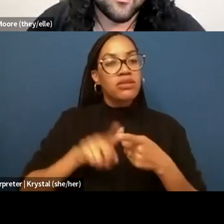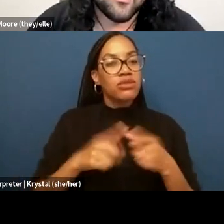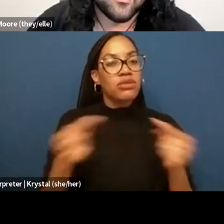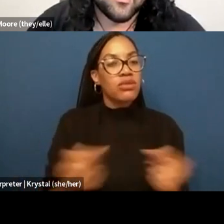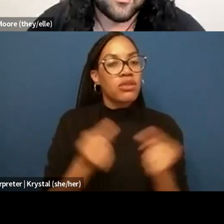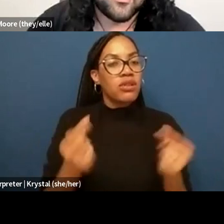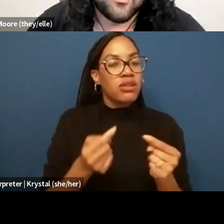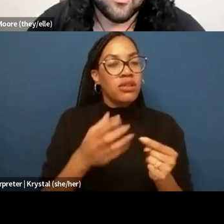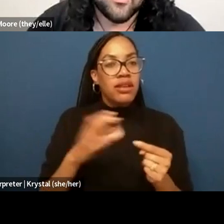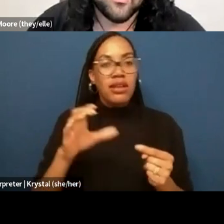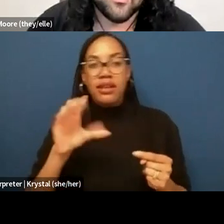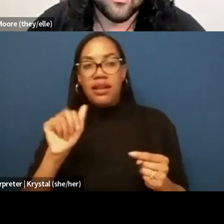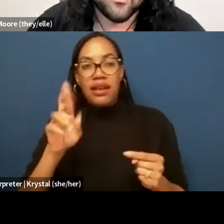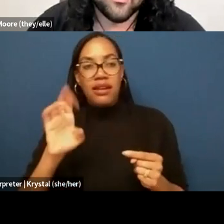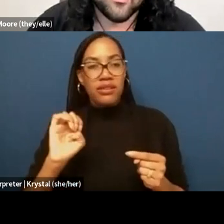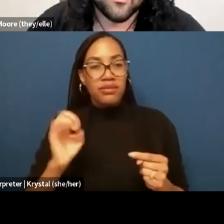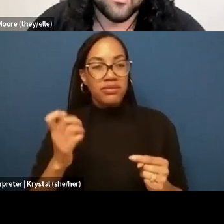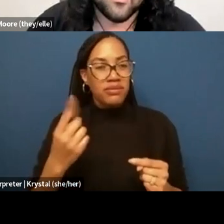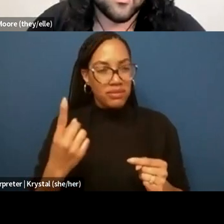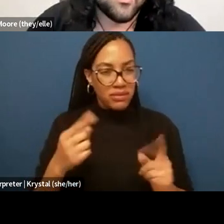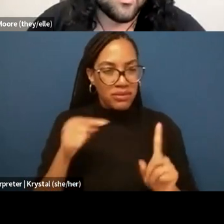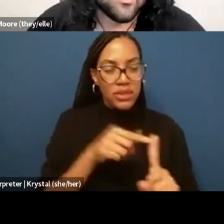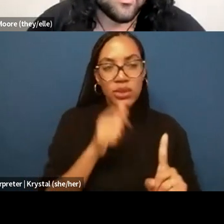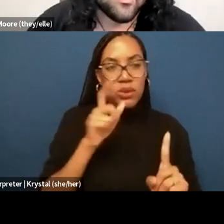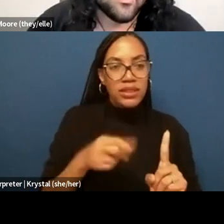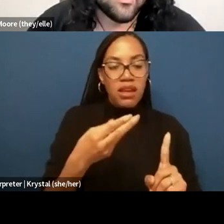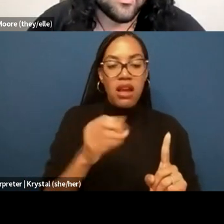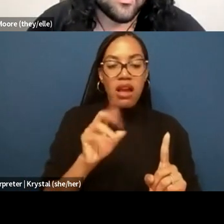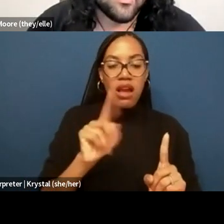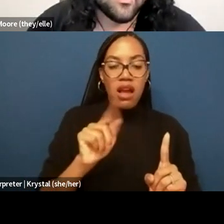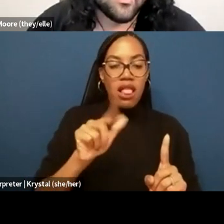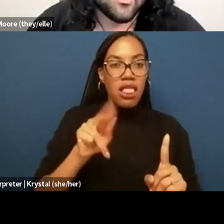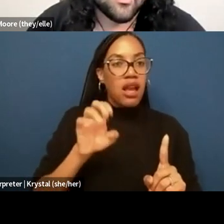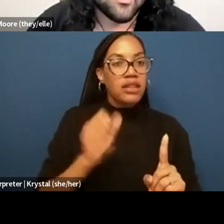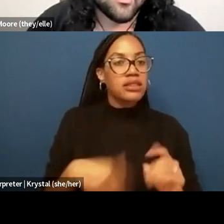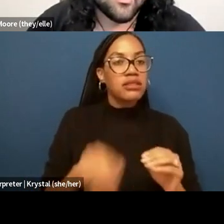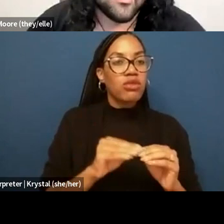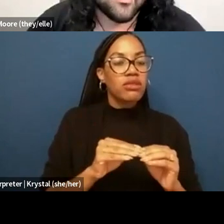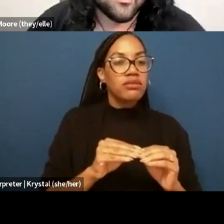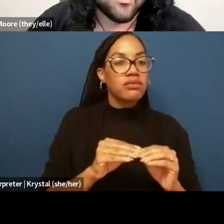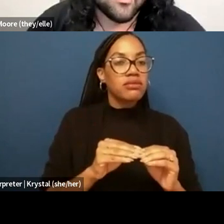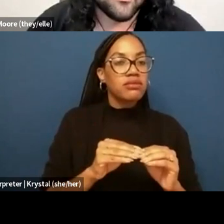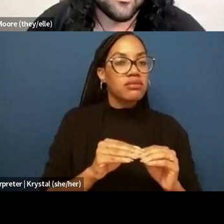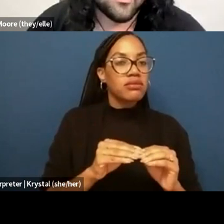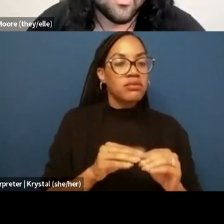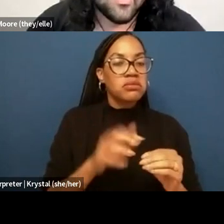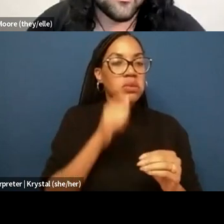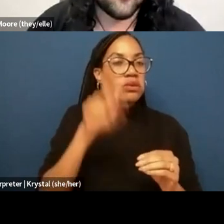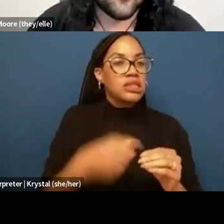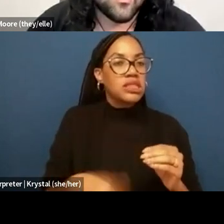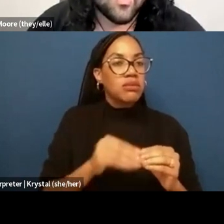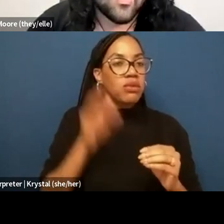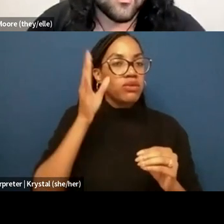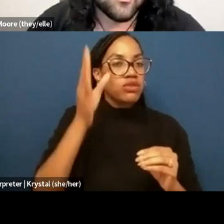longer need for hotlines. Thinking about that one visual thing of there would be no longer a need for suicide hotlines and